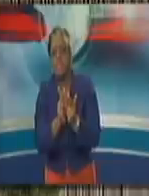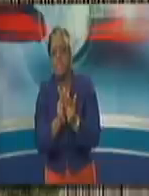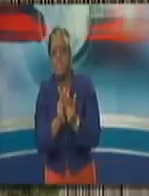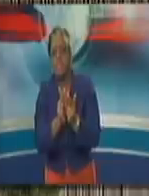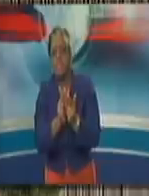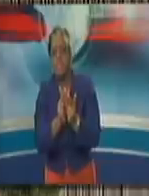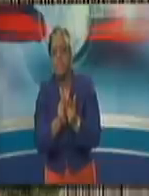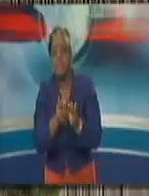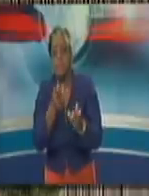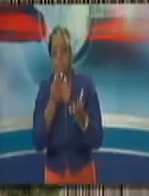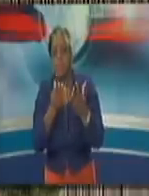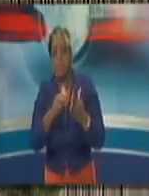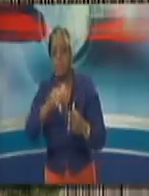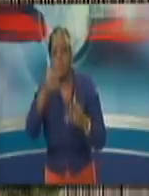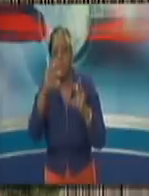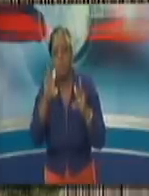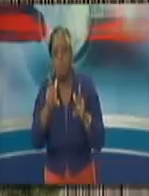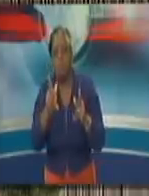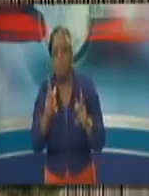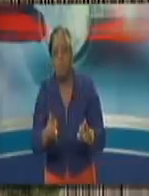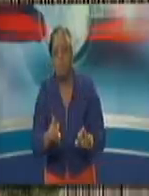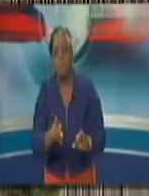the auspices of the